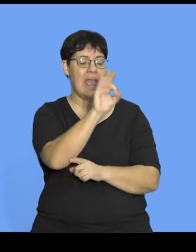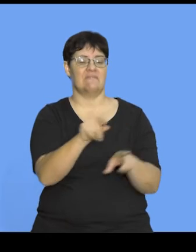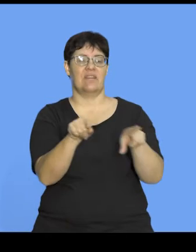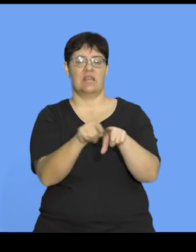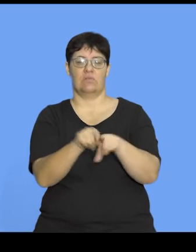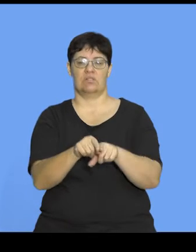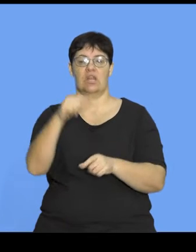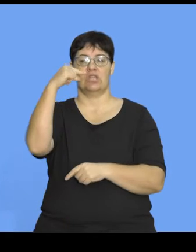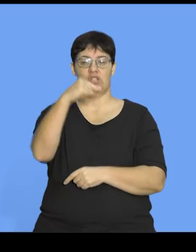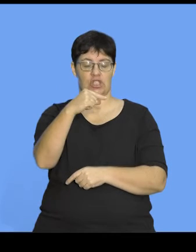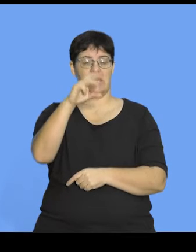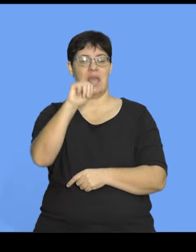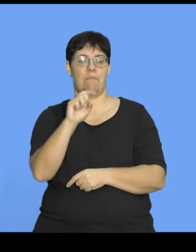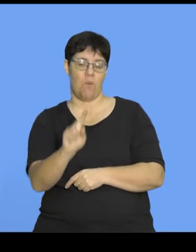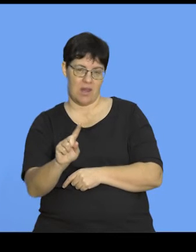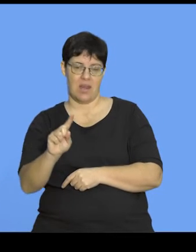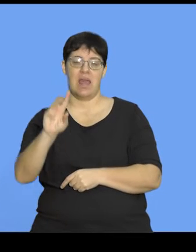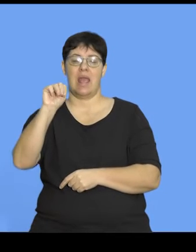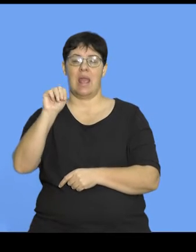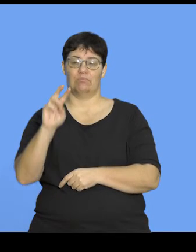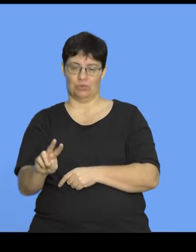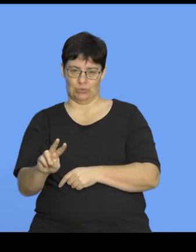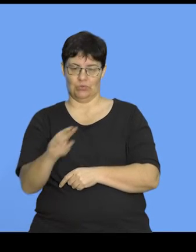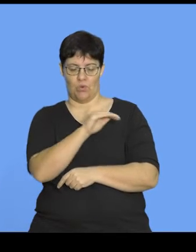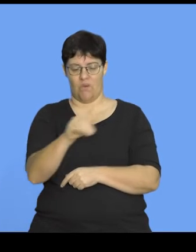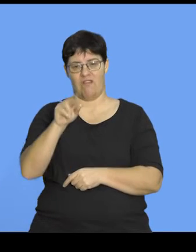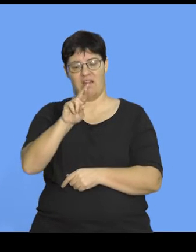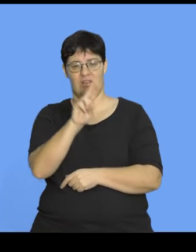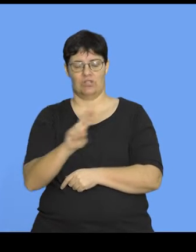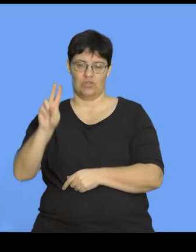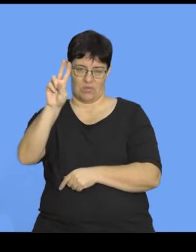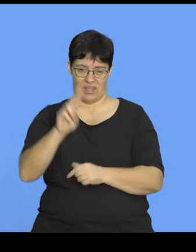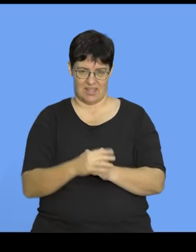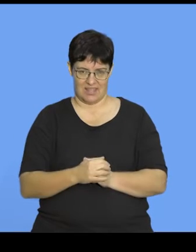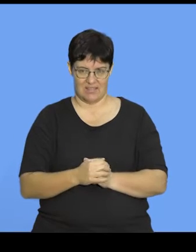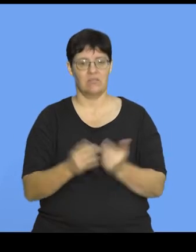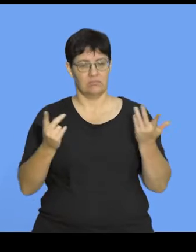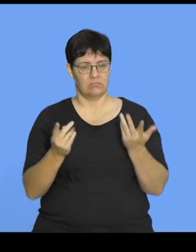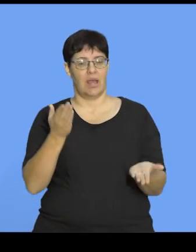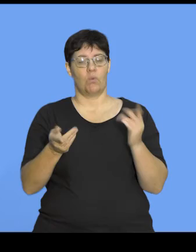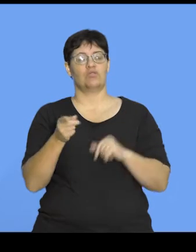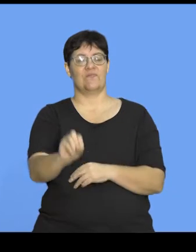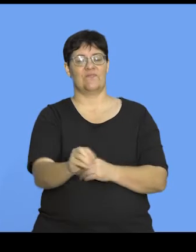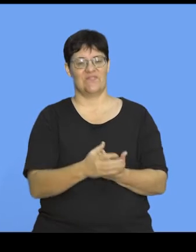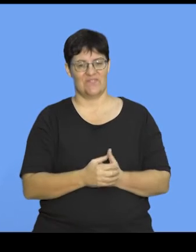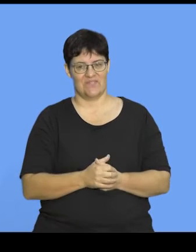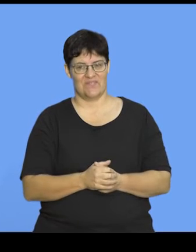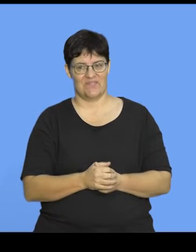g m1 m2 over r squared. There's our